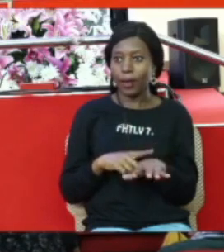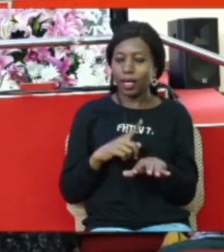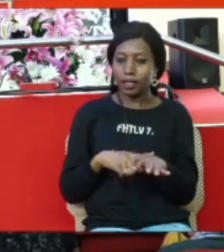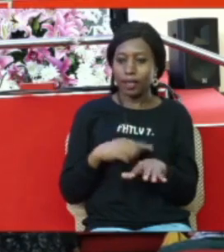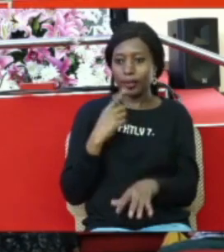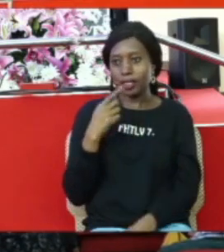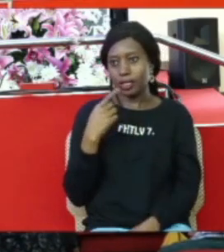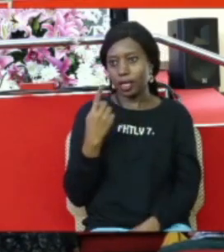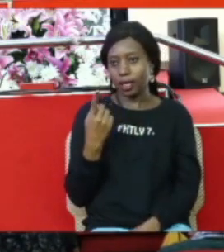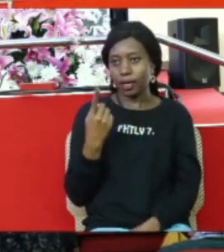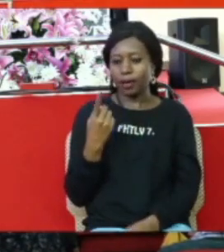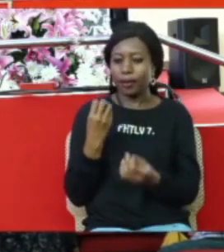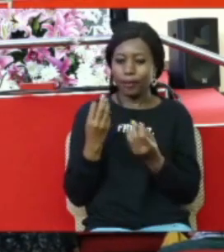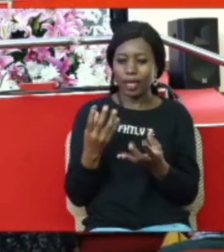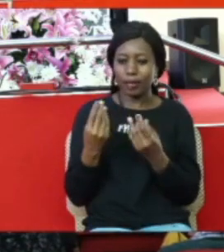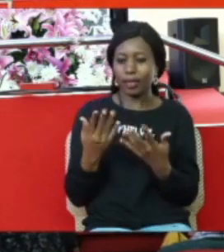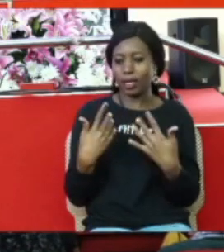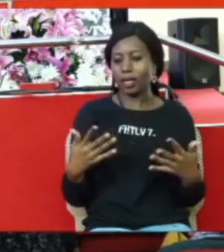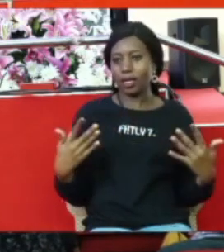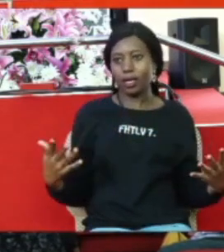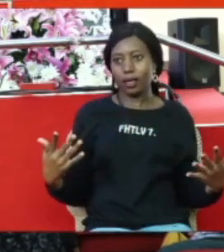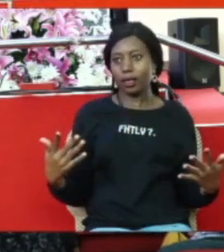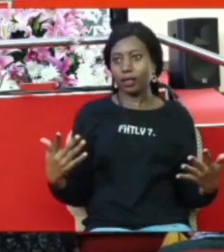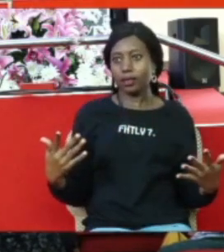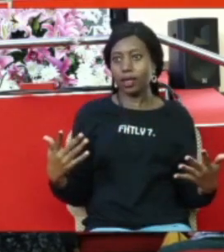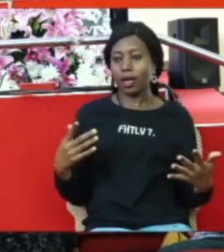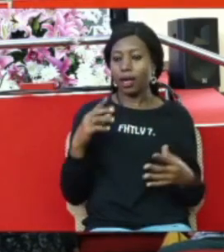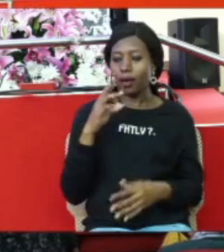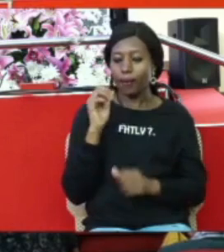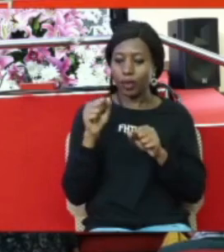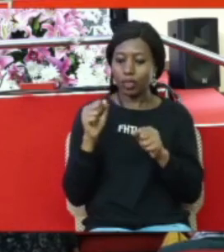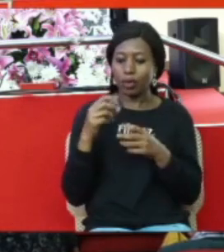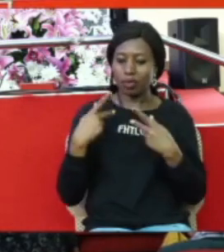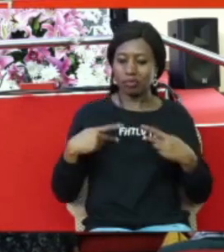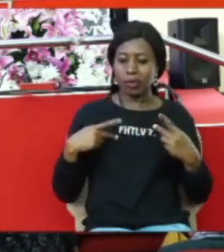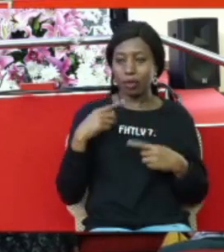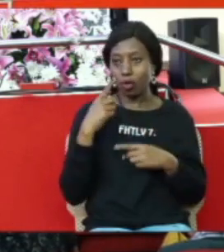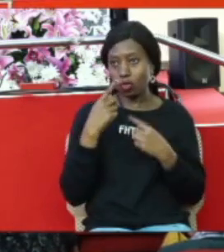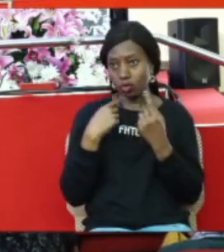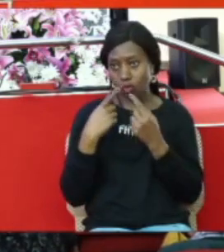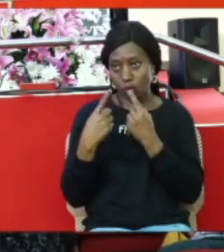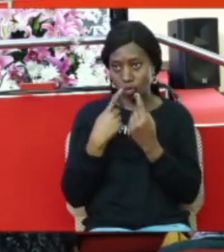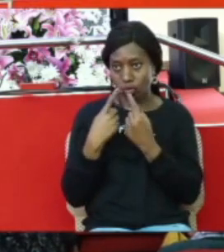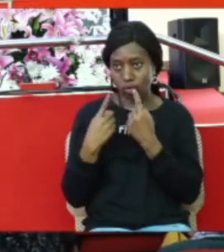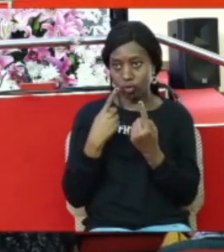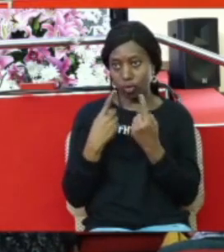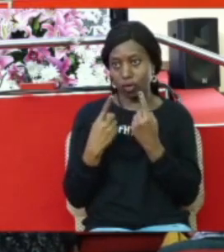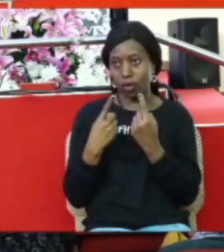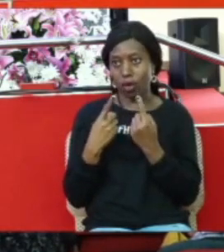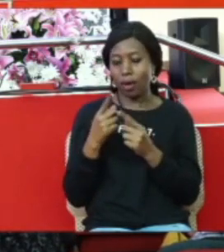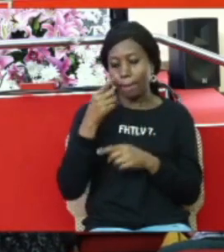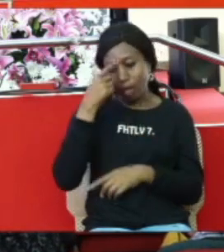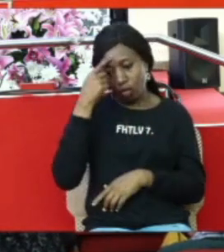time is mentioned, there are many things that happen when time is not working on your side. Time. But if you can still wait